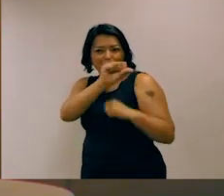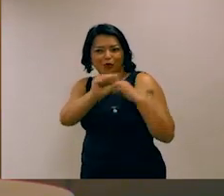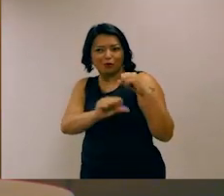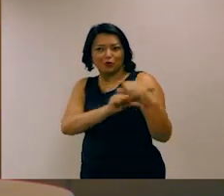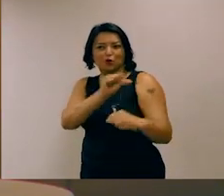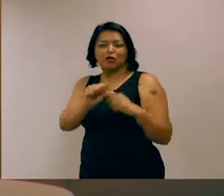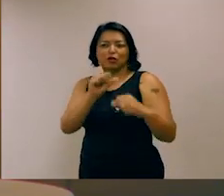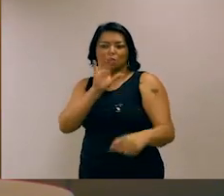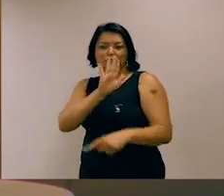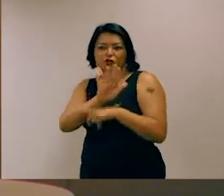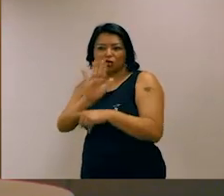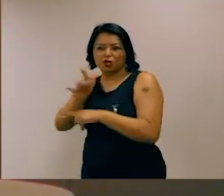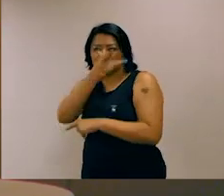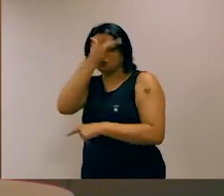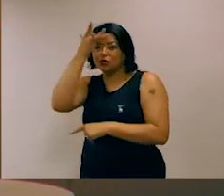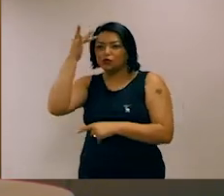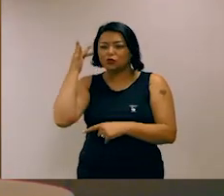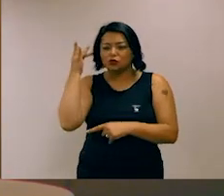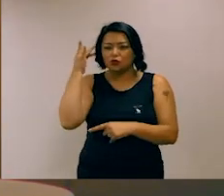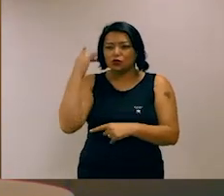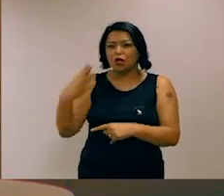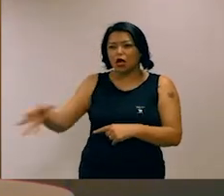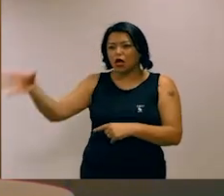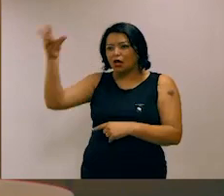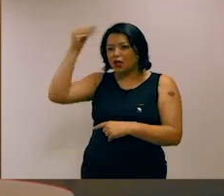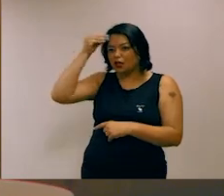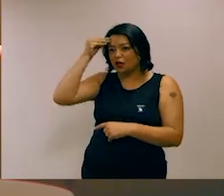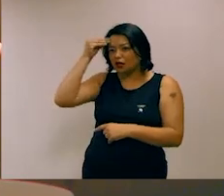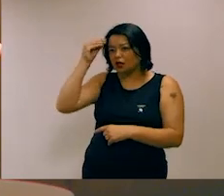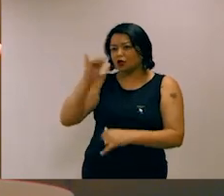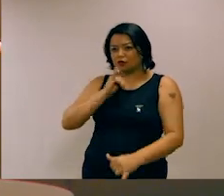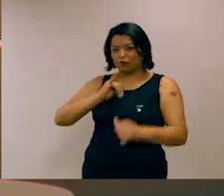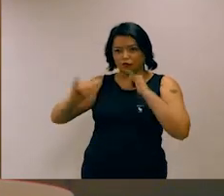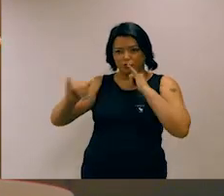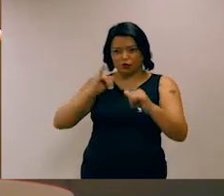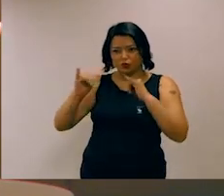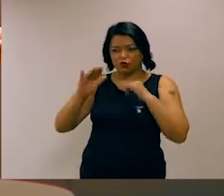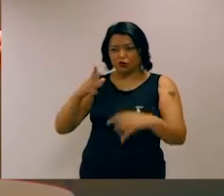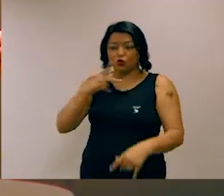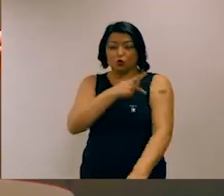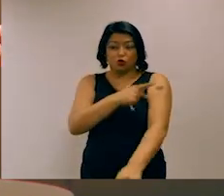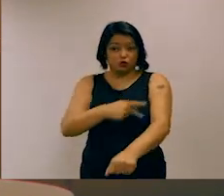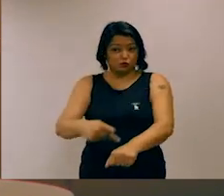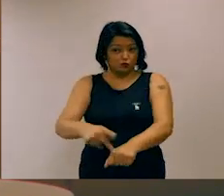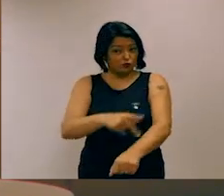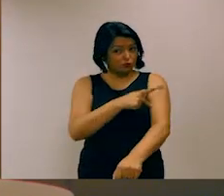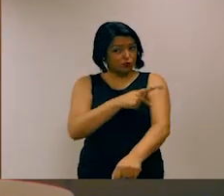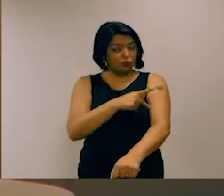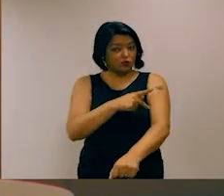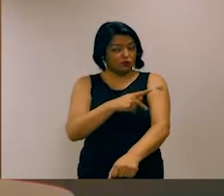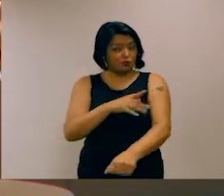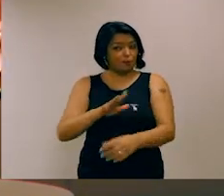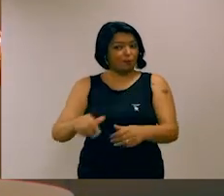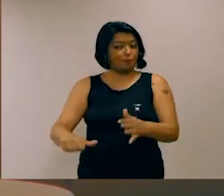many projects, we start from understanding what is the data that is already there, what we can analyze,